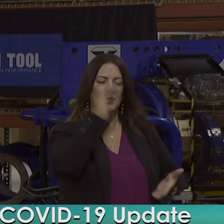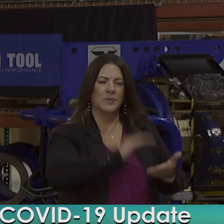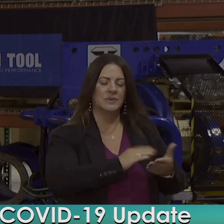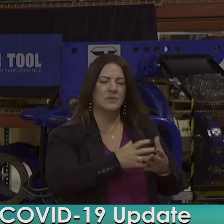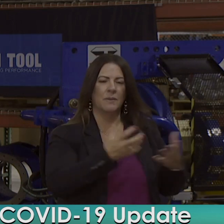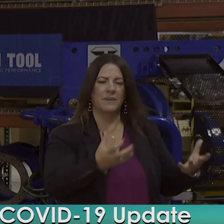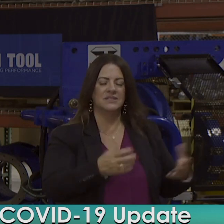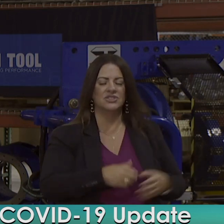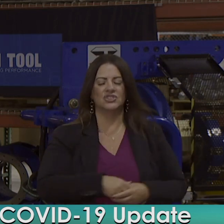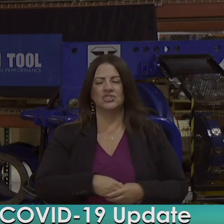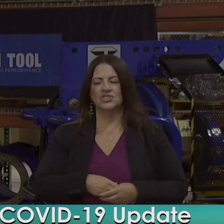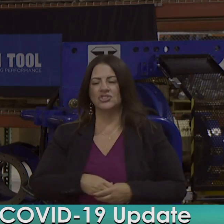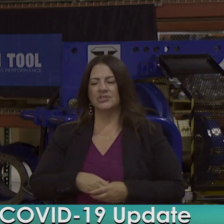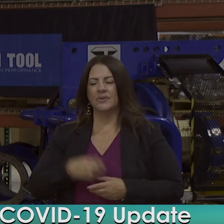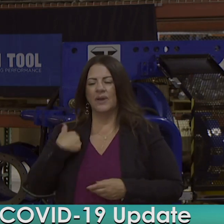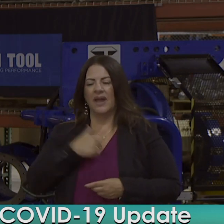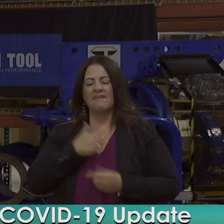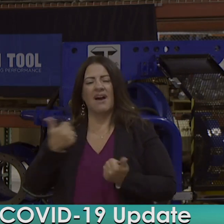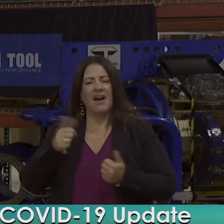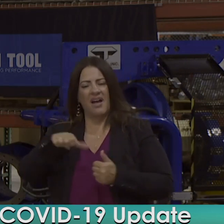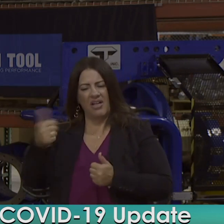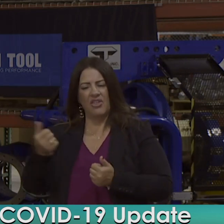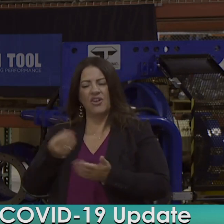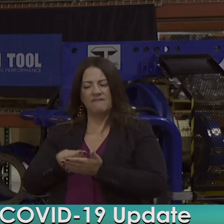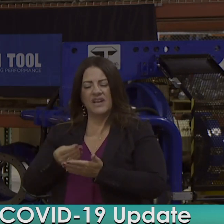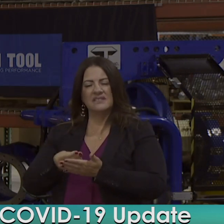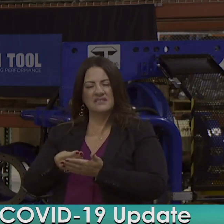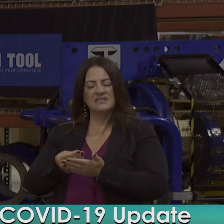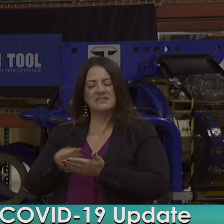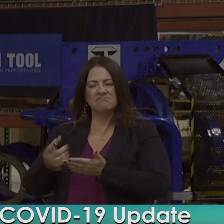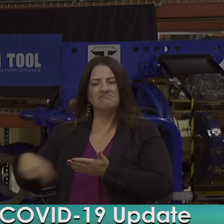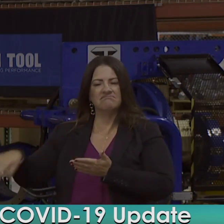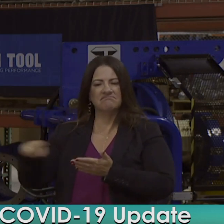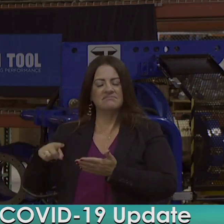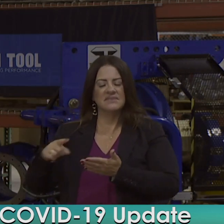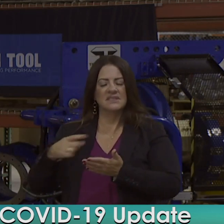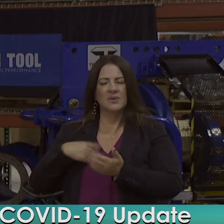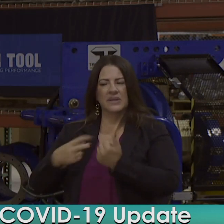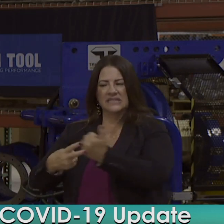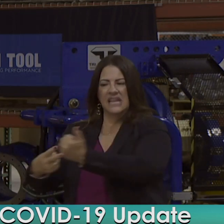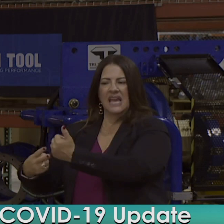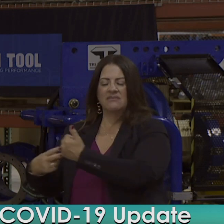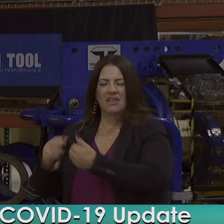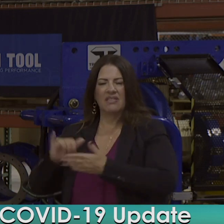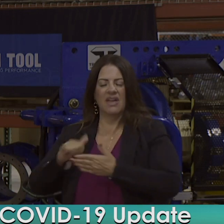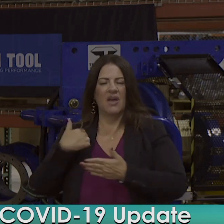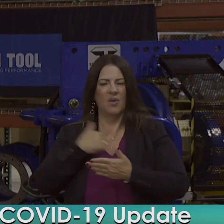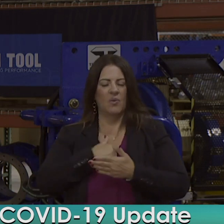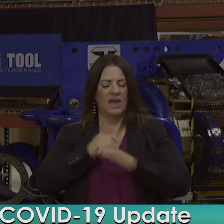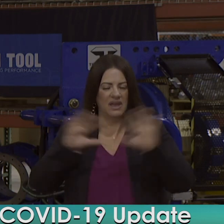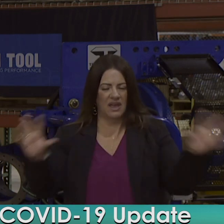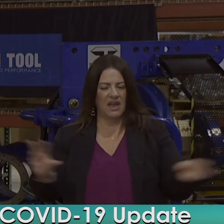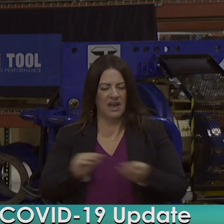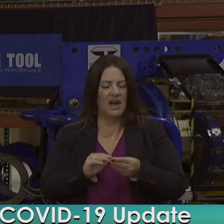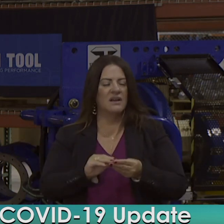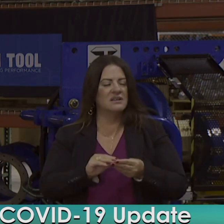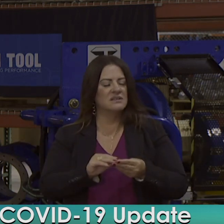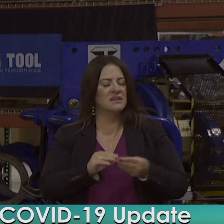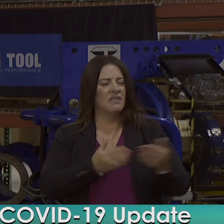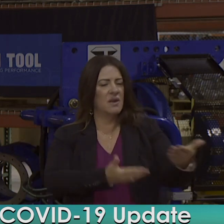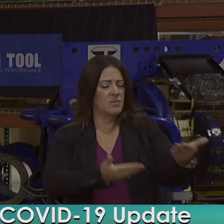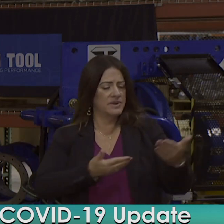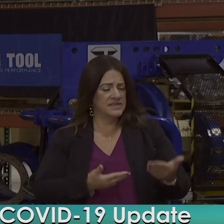fund Prop 2 reserves. I believe we're in a position where those numbers will be adequate to the task, but